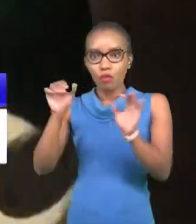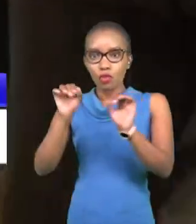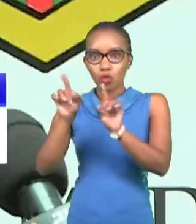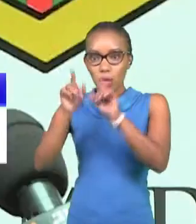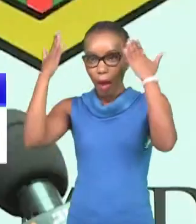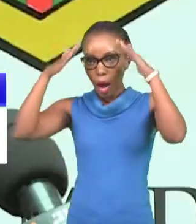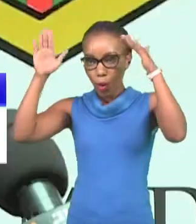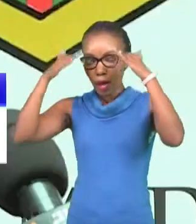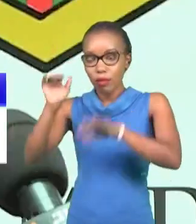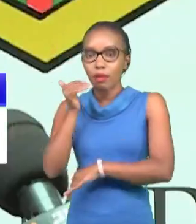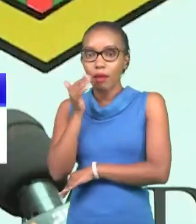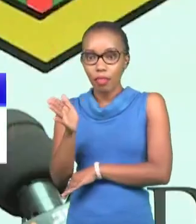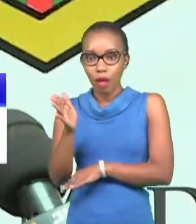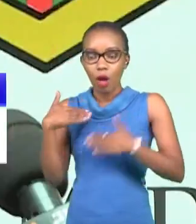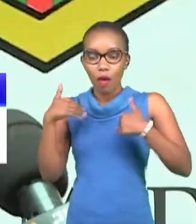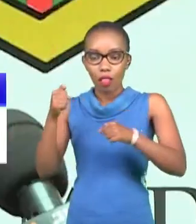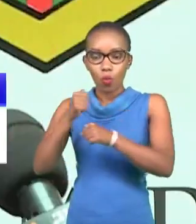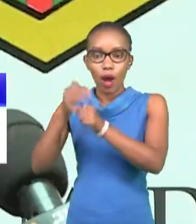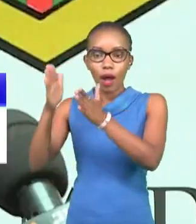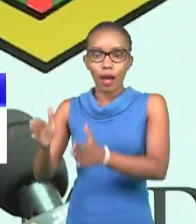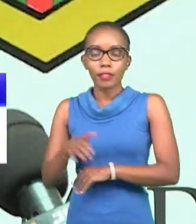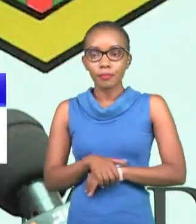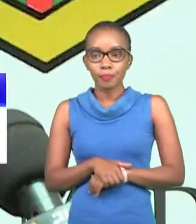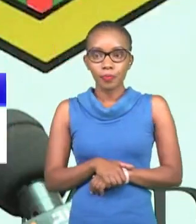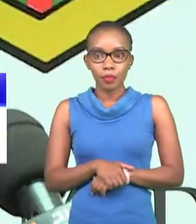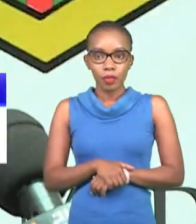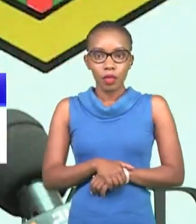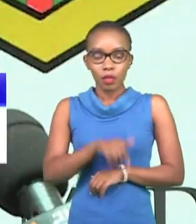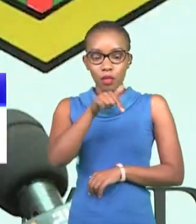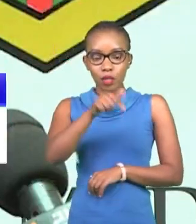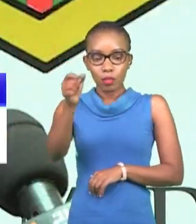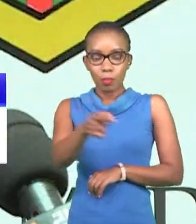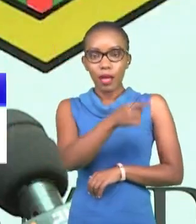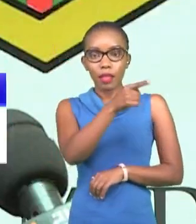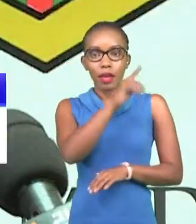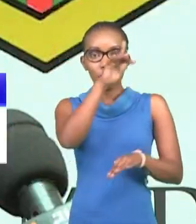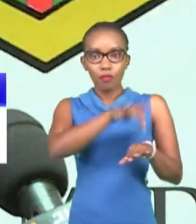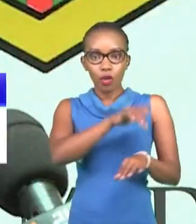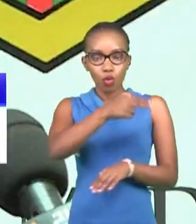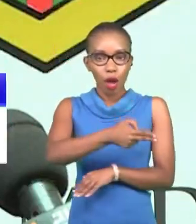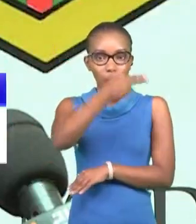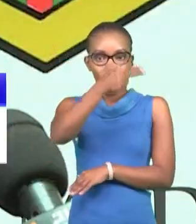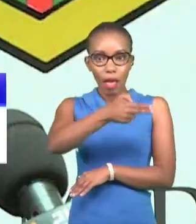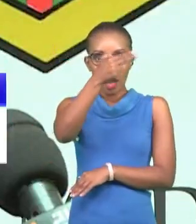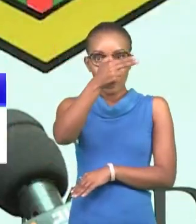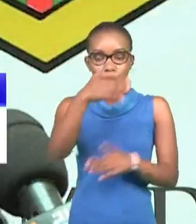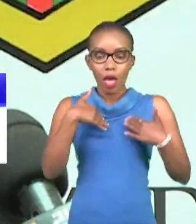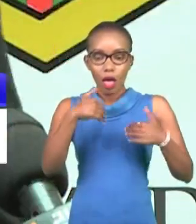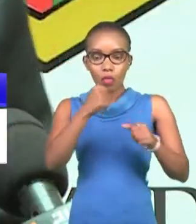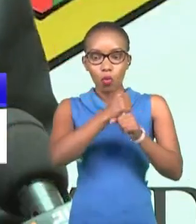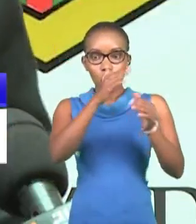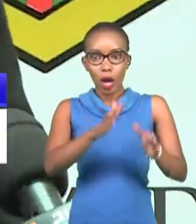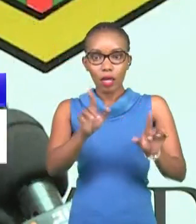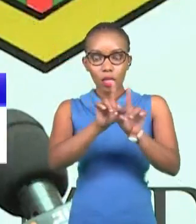workers. This month is now recording a very high number of infections amongst healthcare workers and amongst